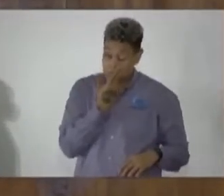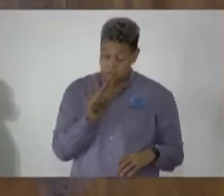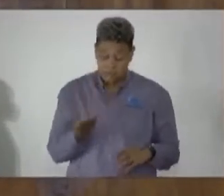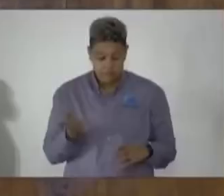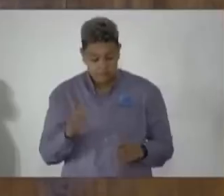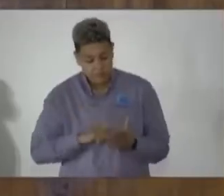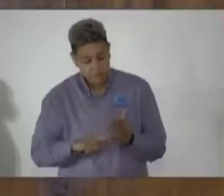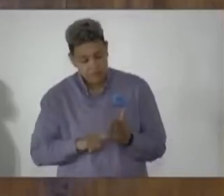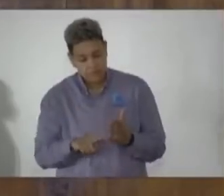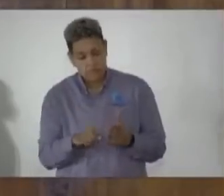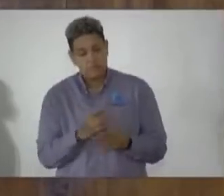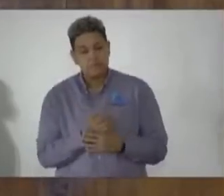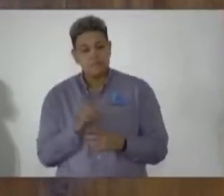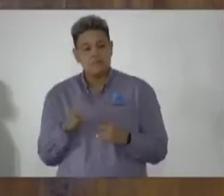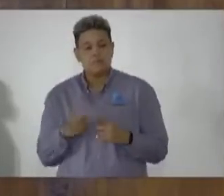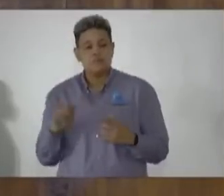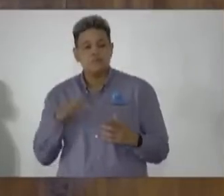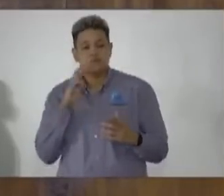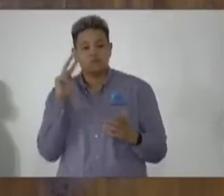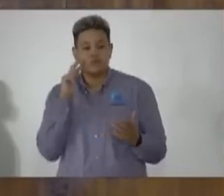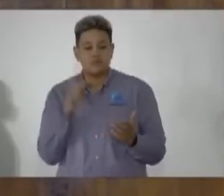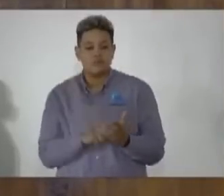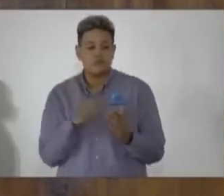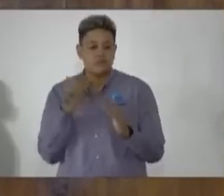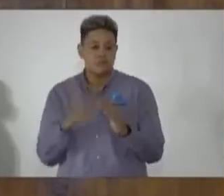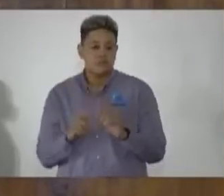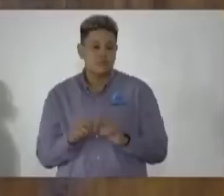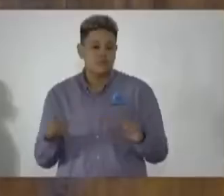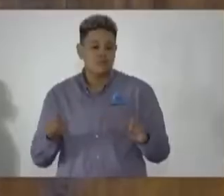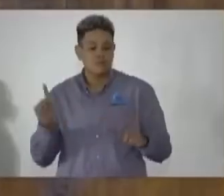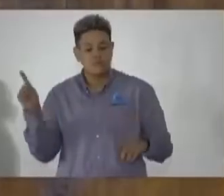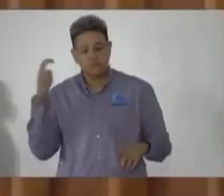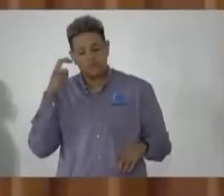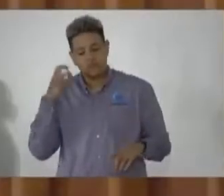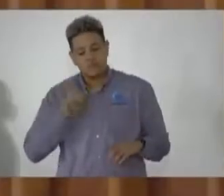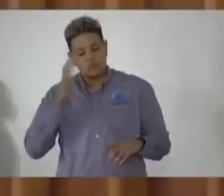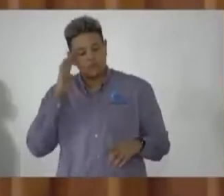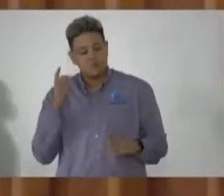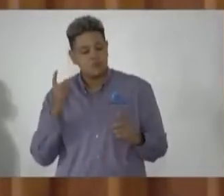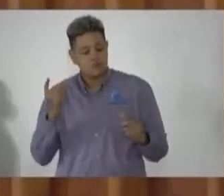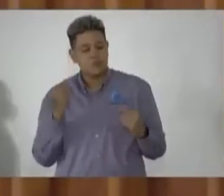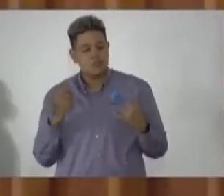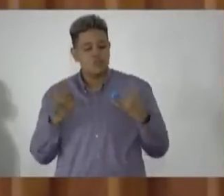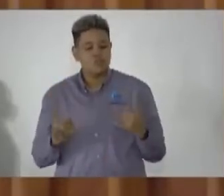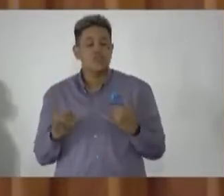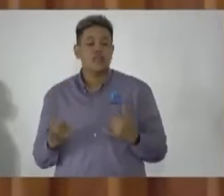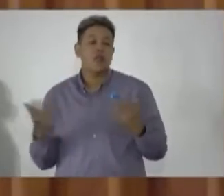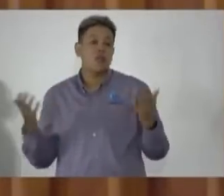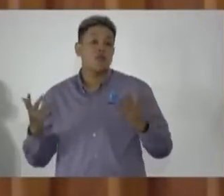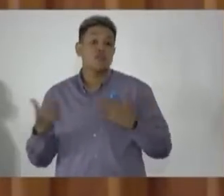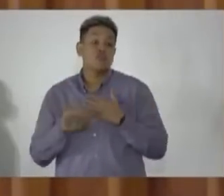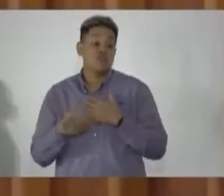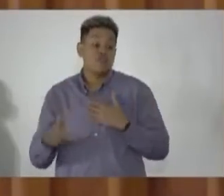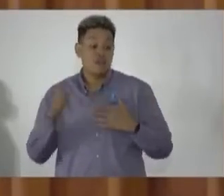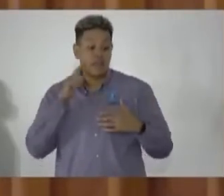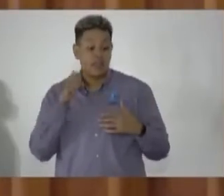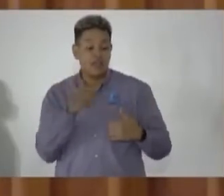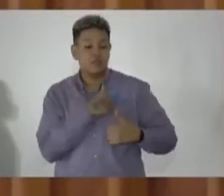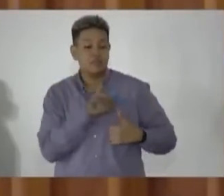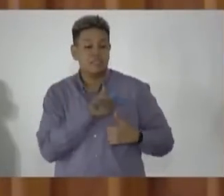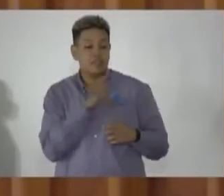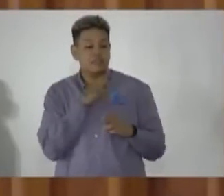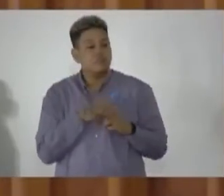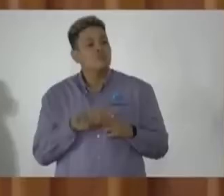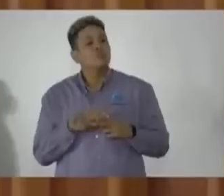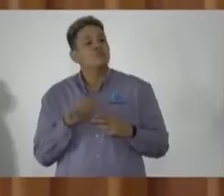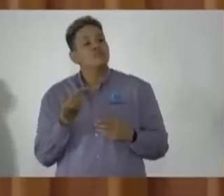just checking when we're likely to see them. Well, no doubt that will be done in what is referred to in the military as short order.